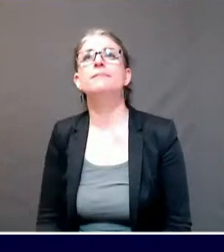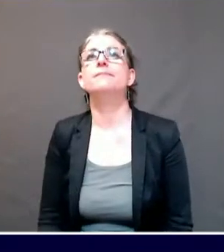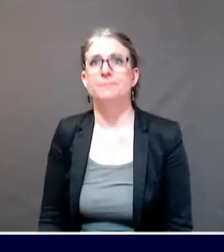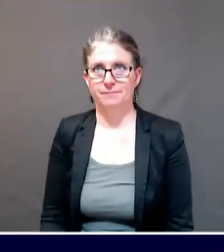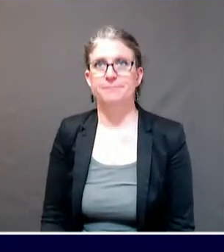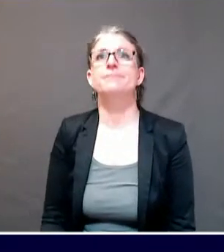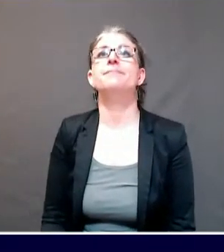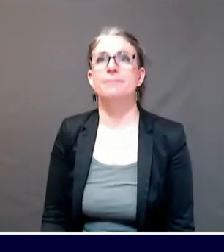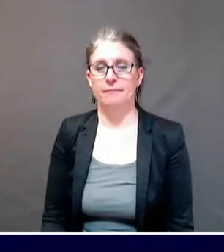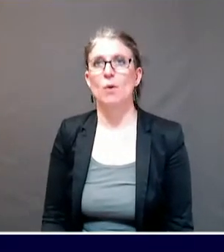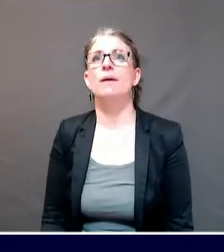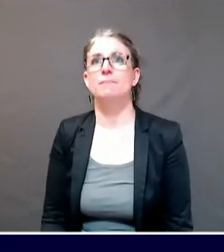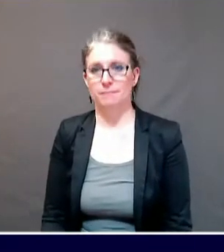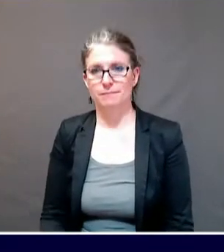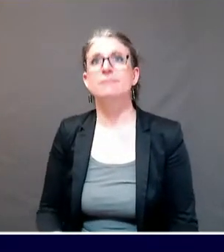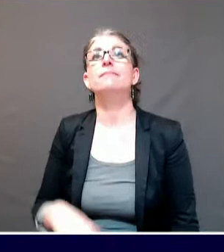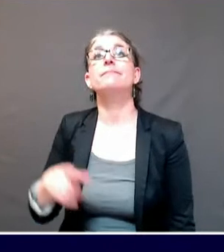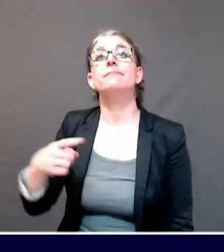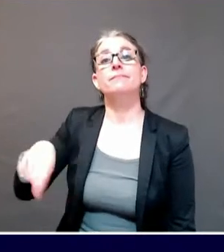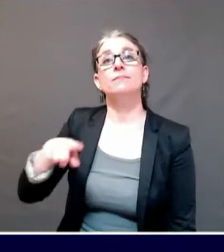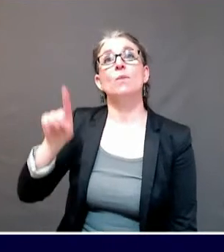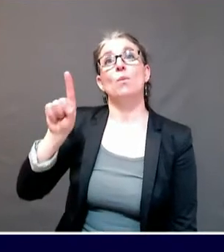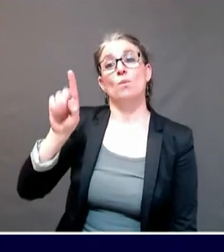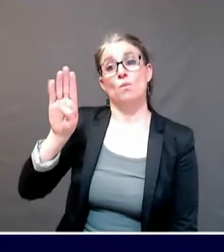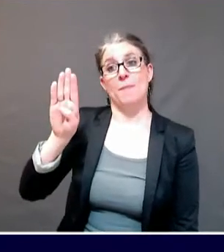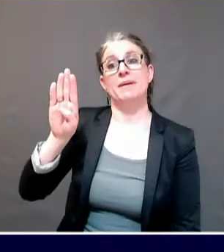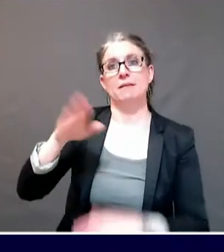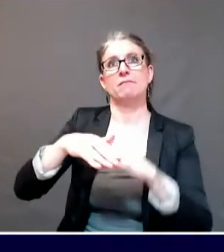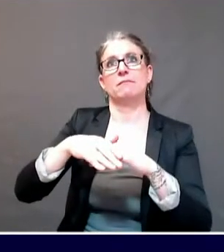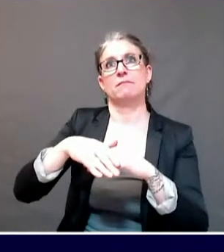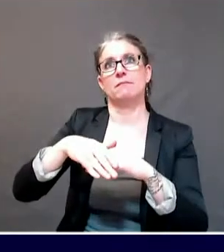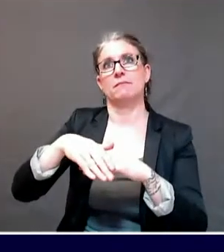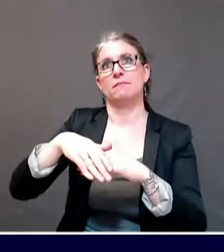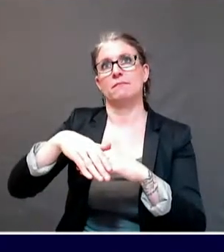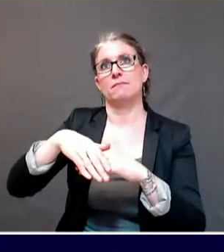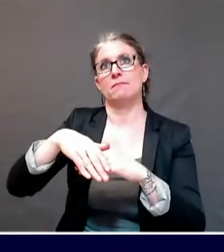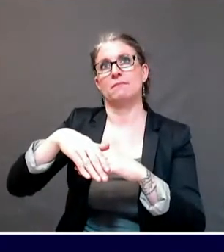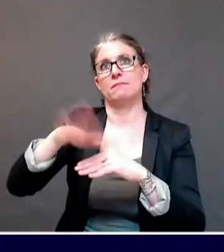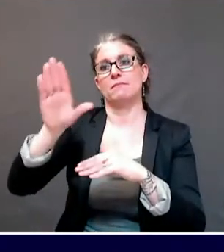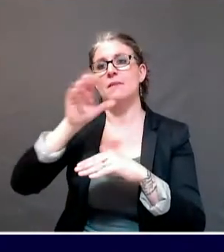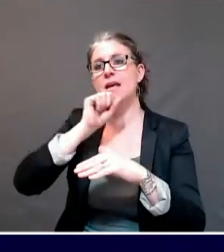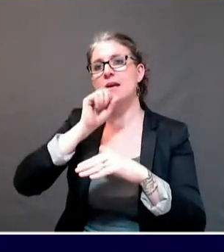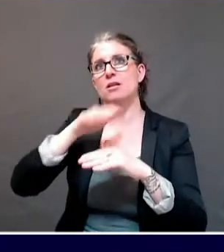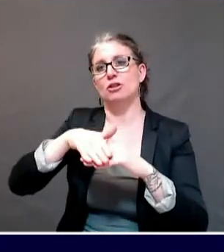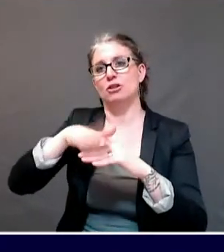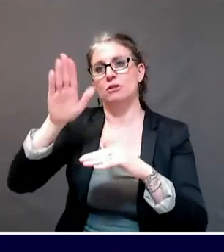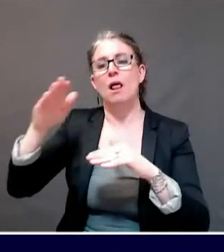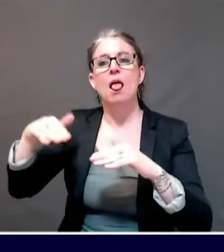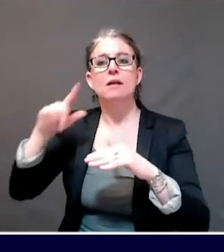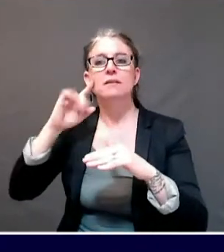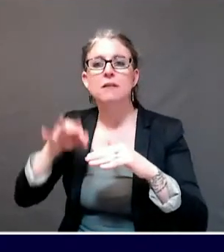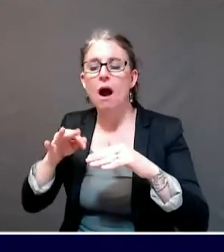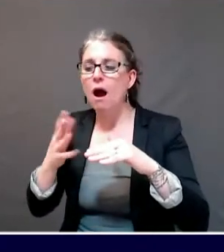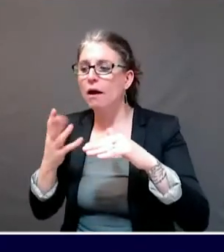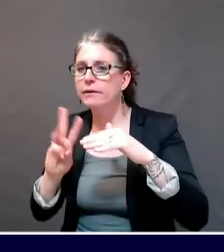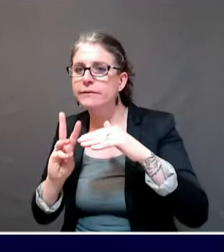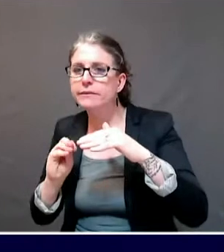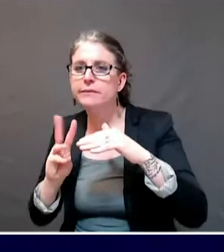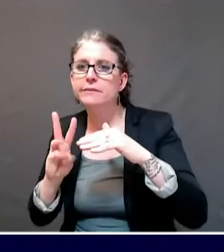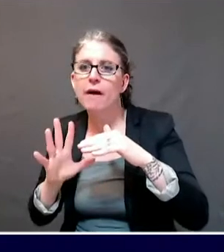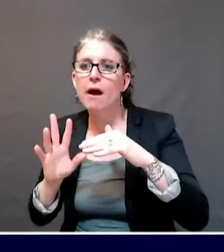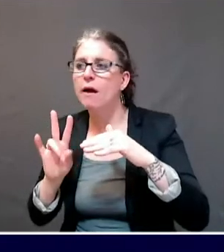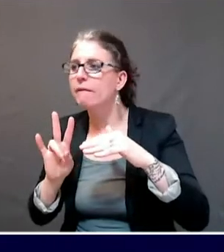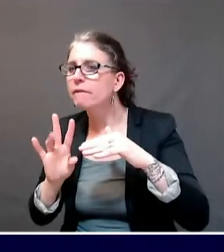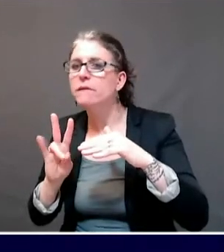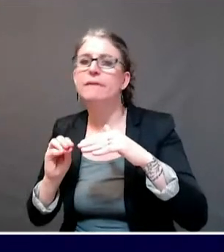of 1B, and what that age cutoff is yet to be determined. We're taking a hard look at the epidemiological data